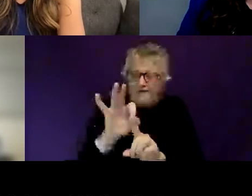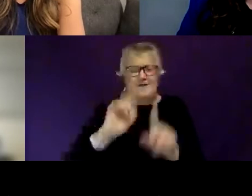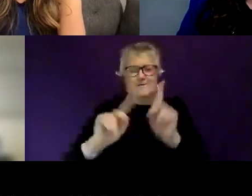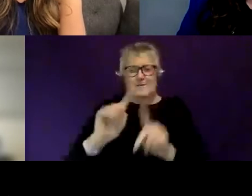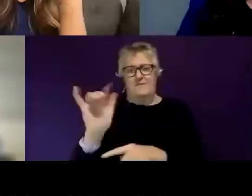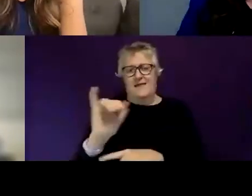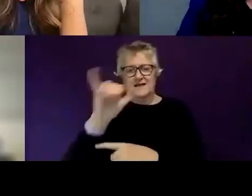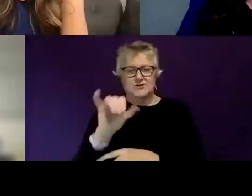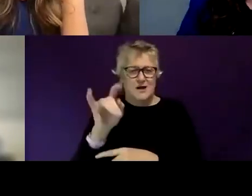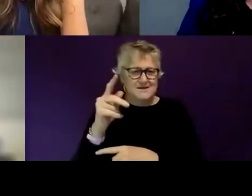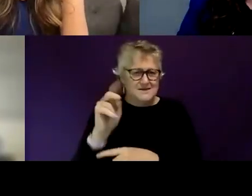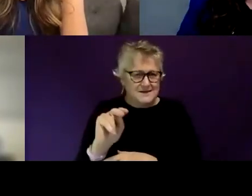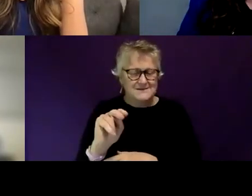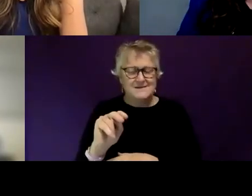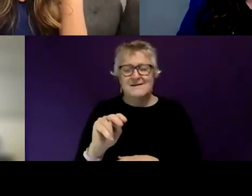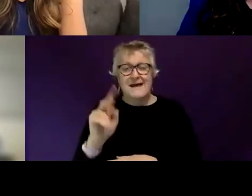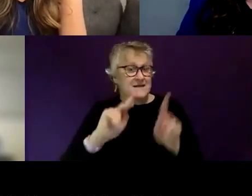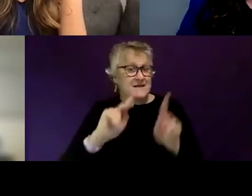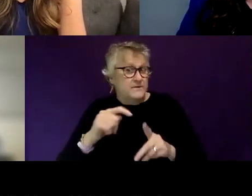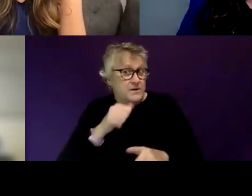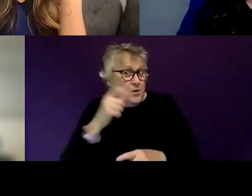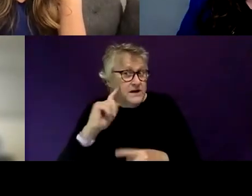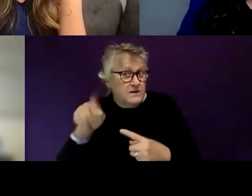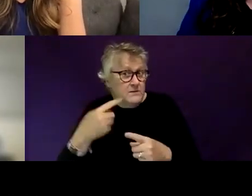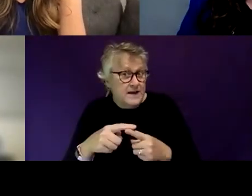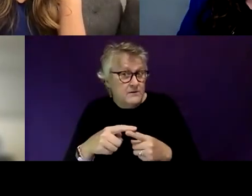hear about are the ones that we need to highlight and hear their stories.